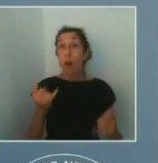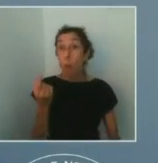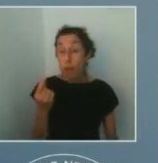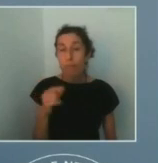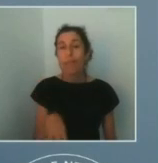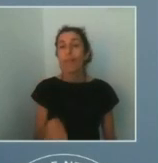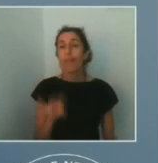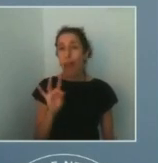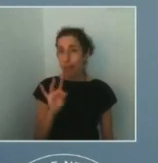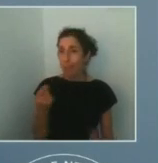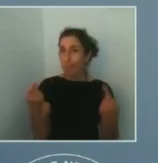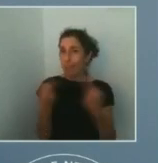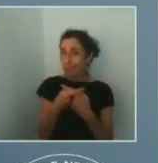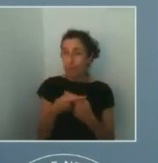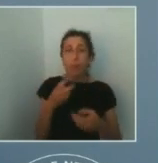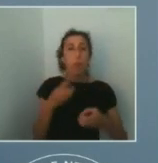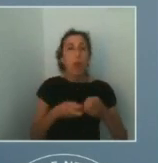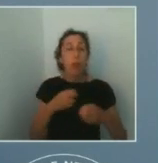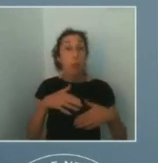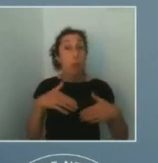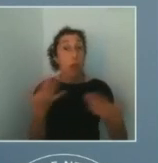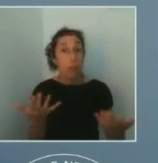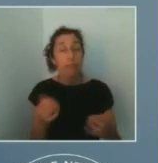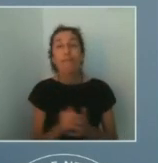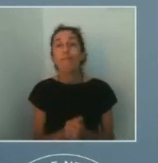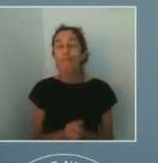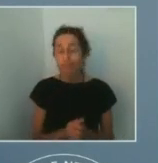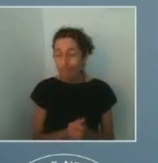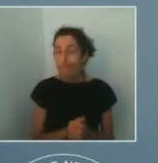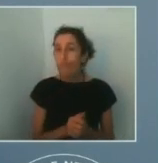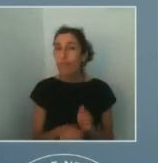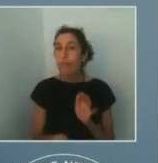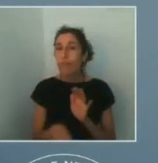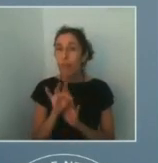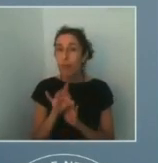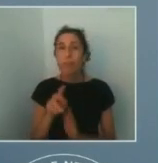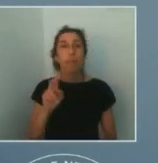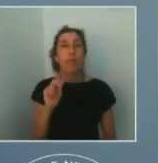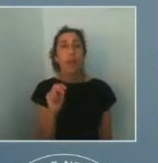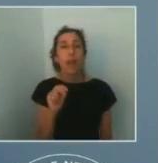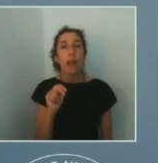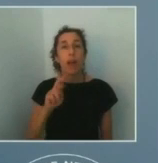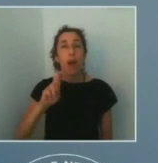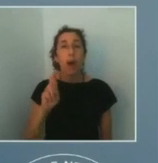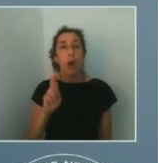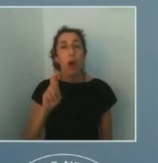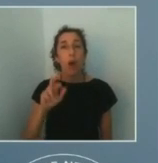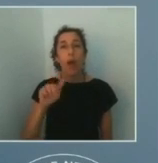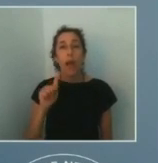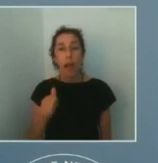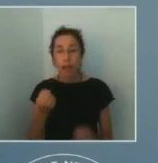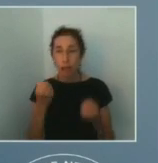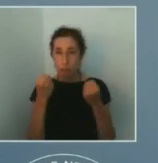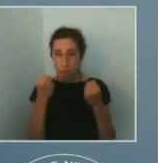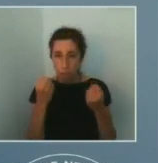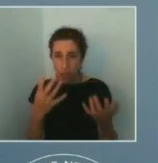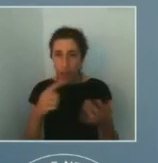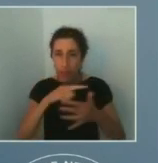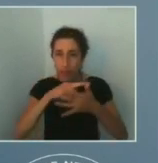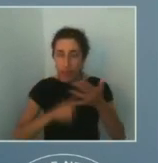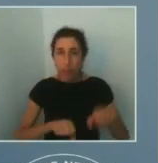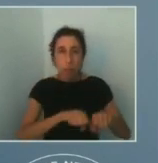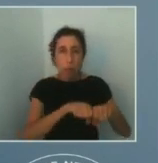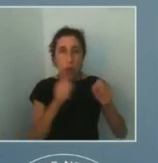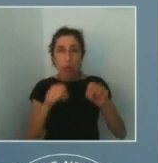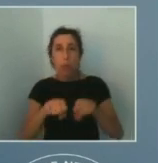2015, but all of that is gone now thanks to $64 million in excessive spending, putting